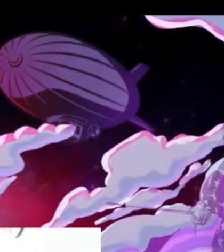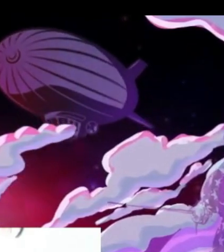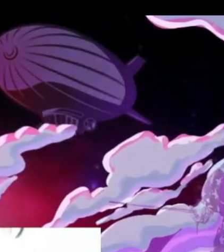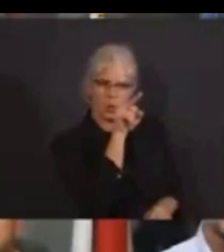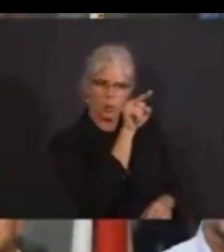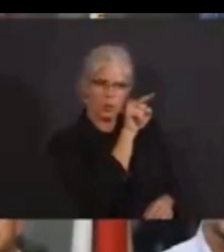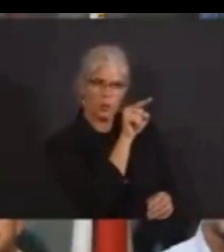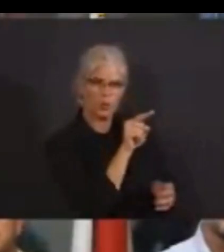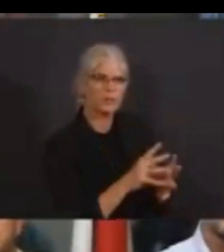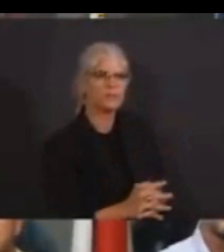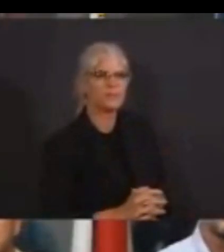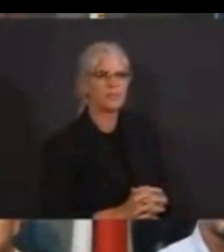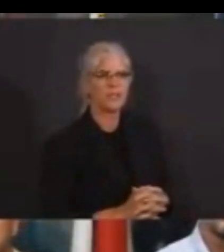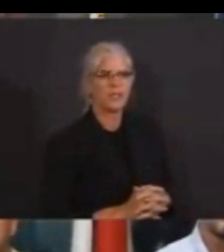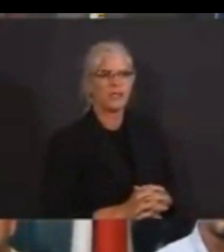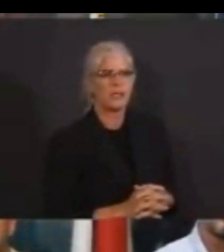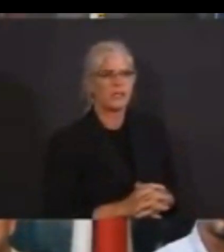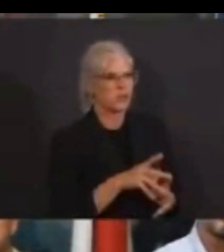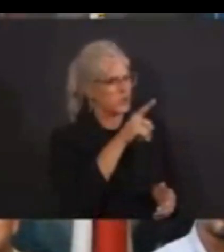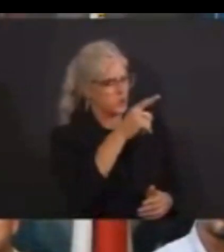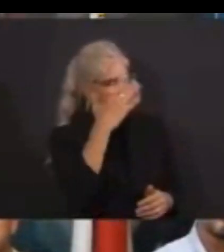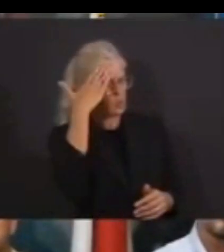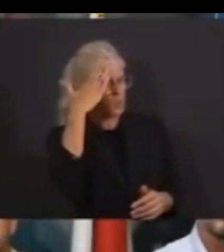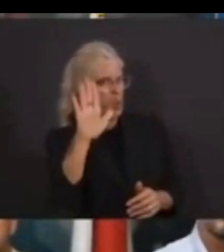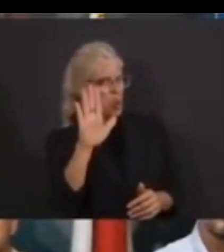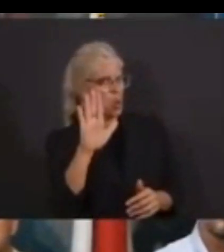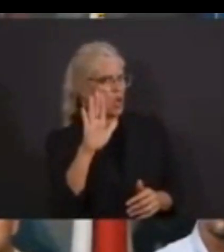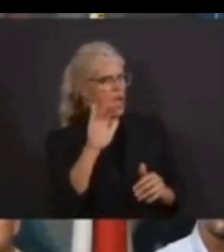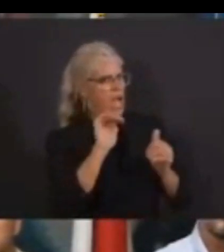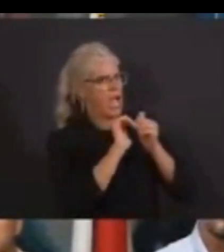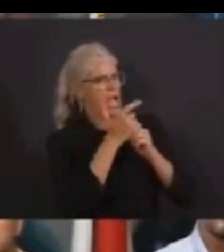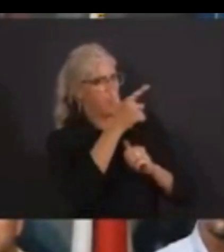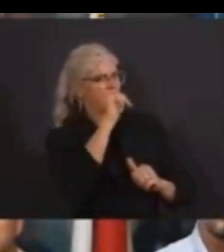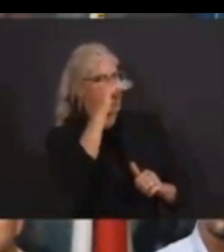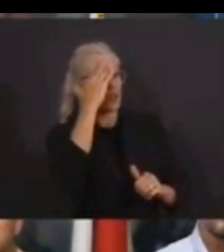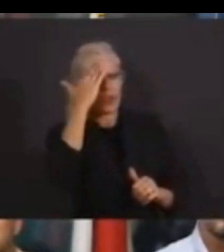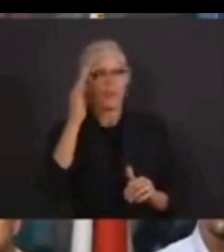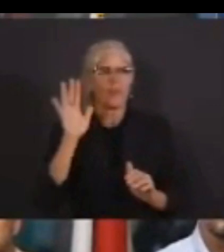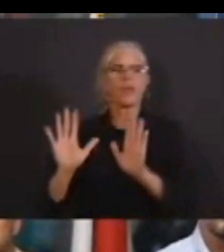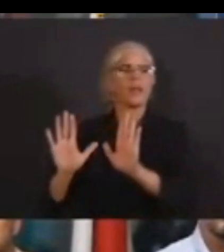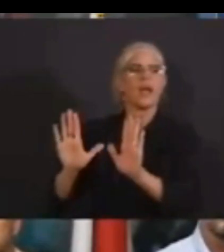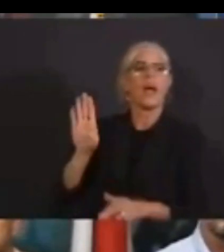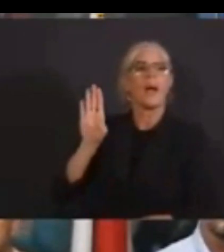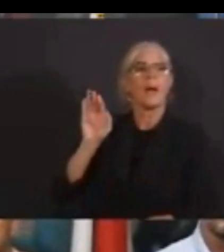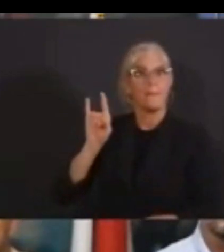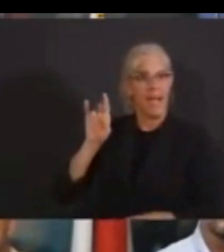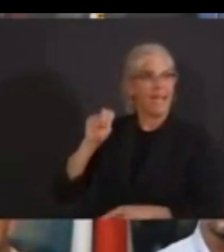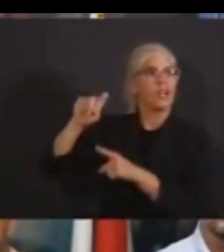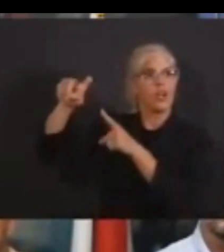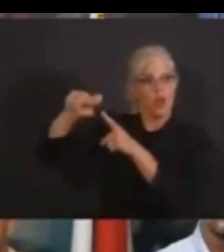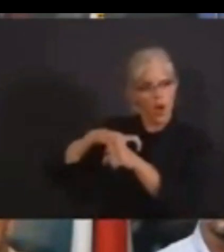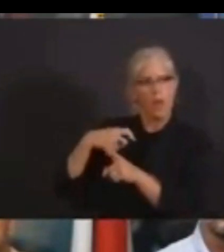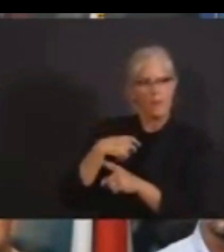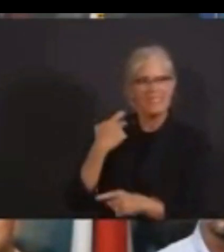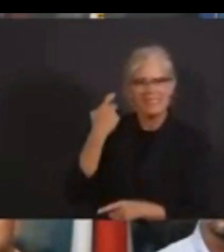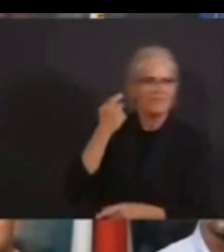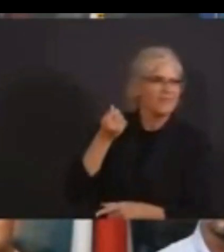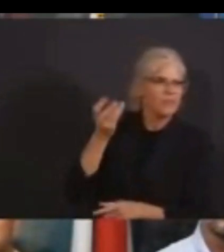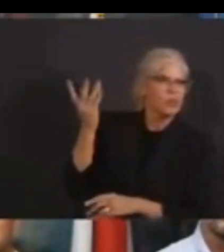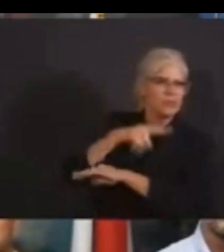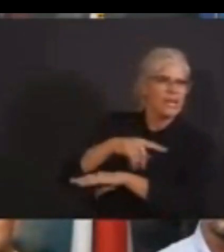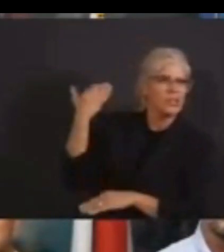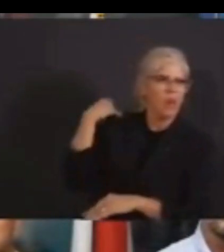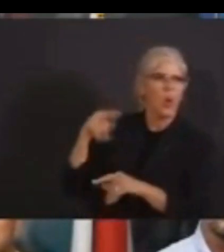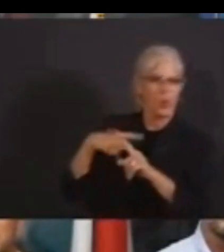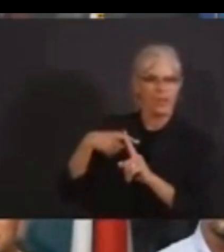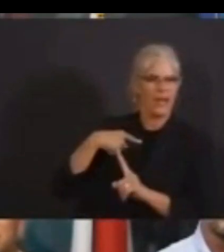afterwards. Aware of that? And if so, how are you not aware of that? So Biden called me a couple days ago with Helene when I was on the helicopter. I